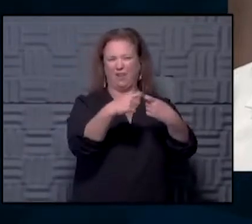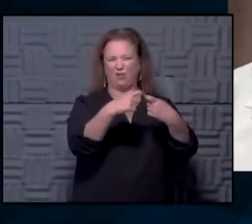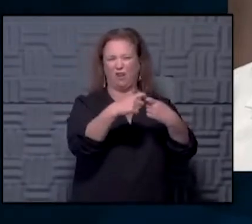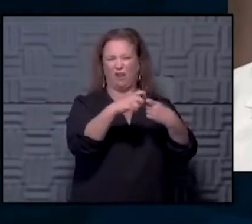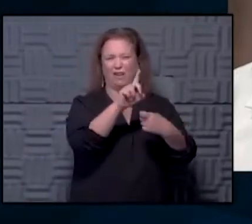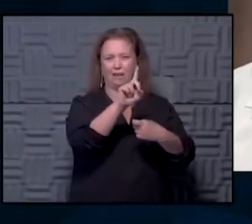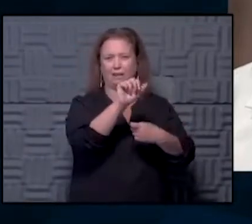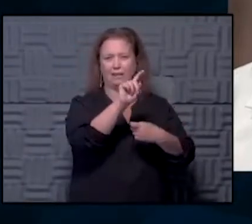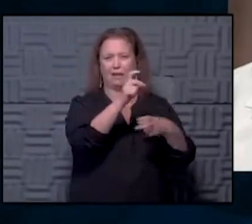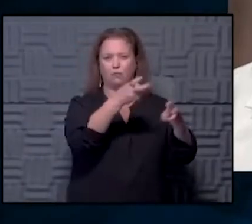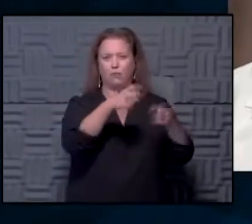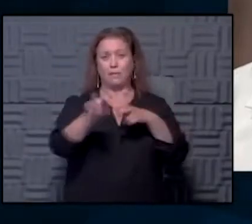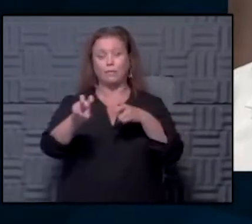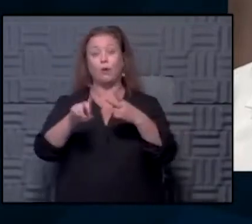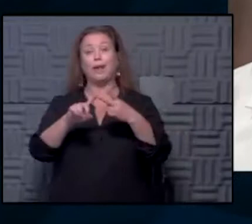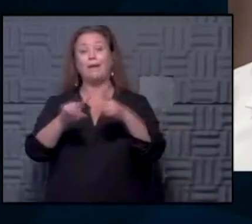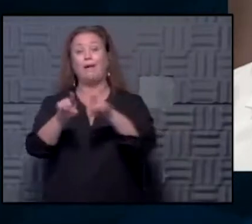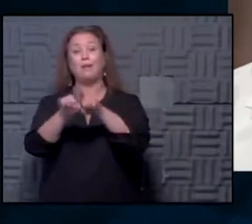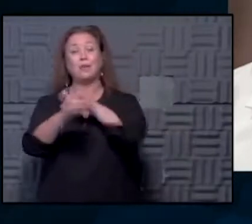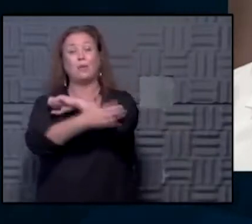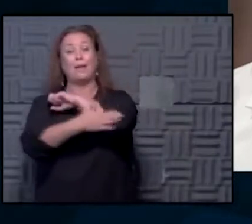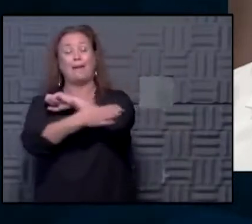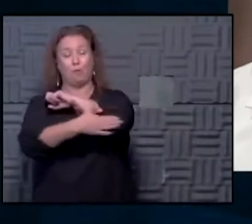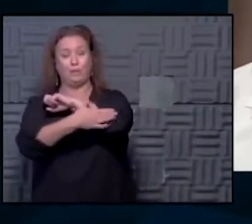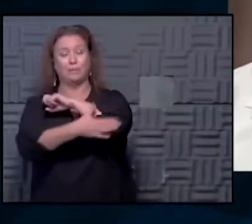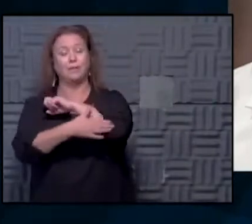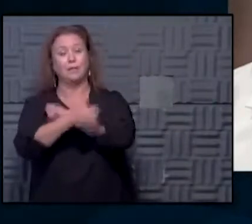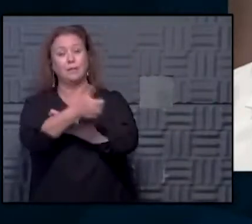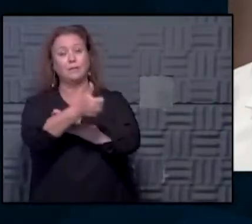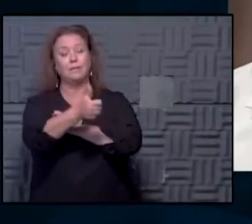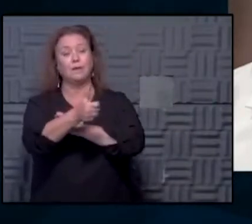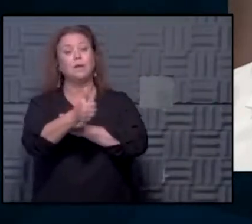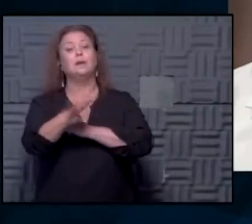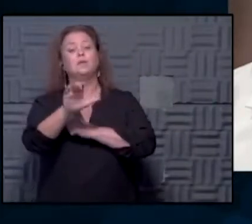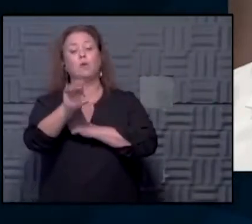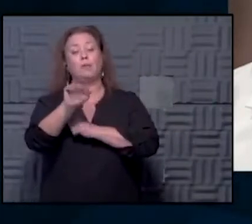transfer and from the counties themselves. So counties that do the case